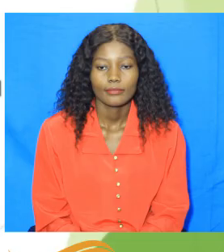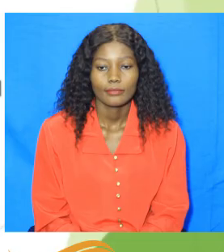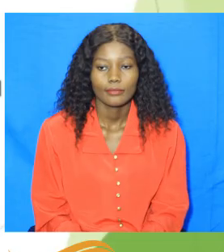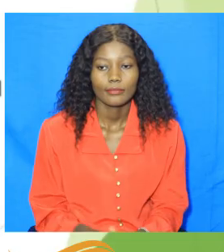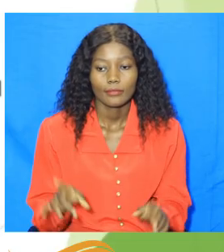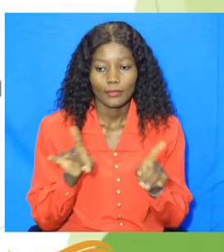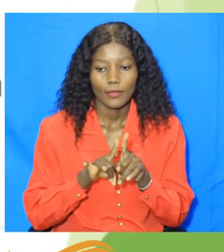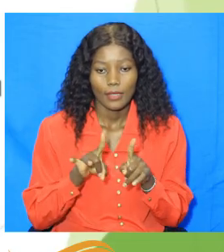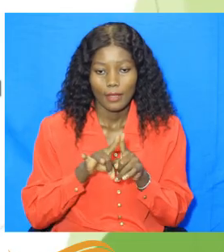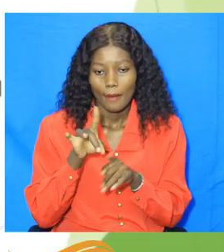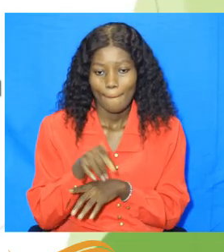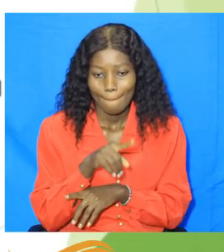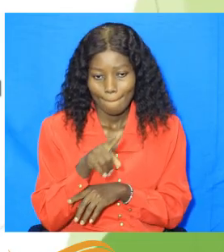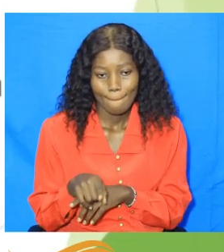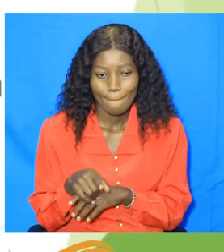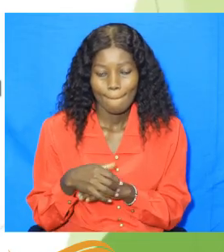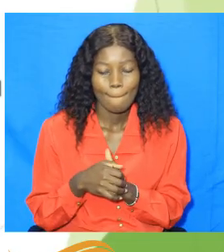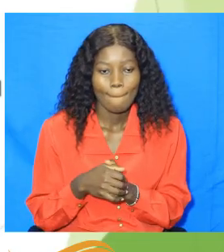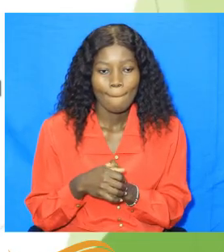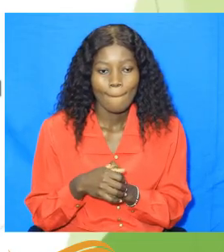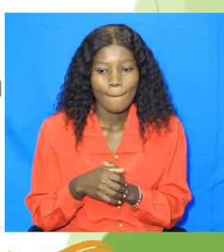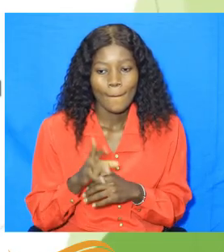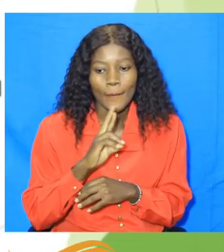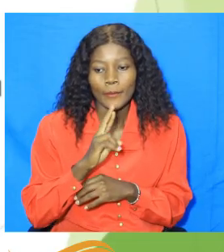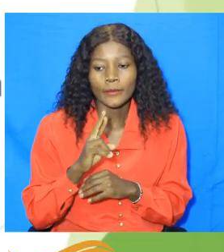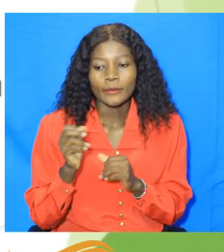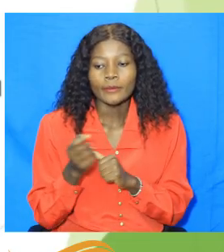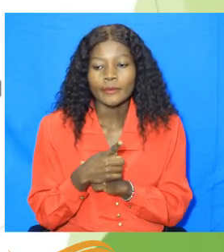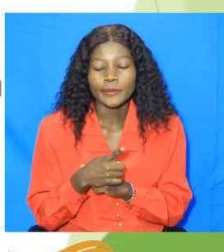Also, the disqualifications are 11.